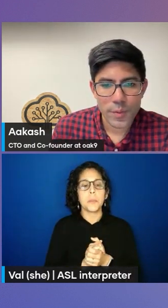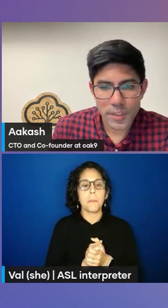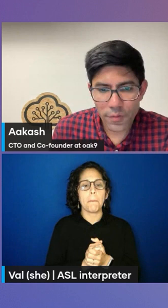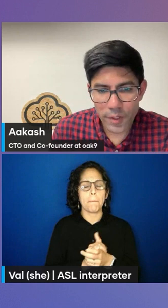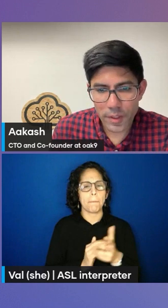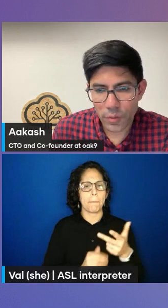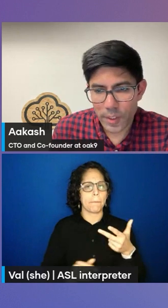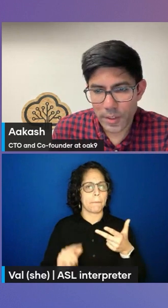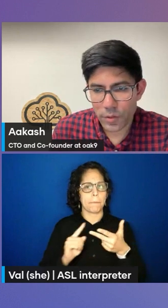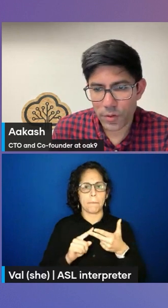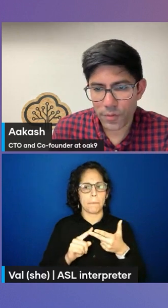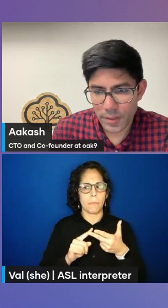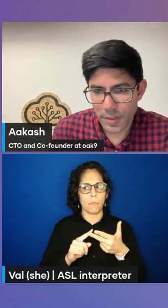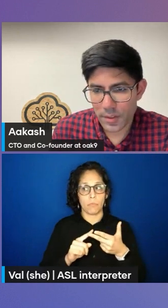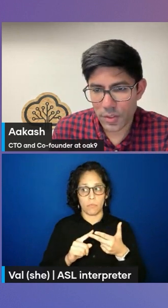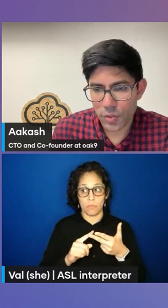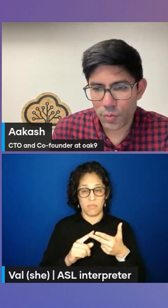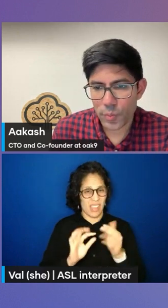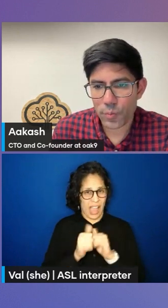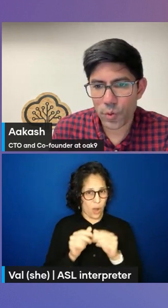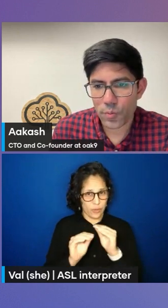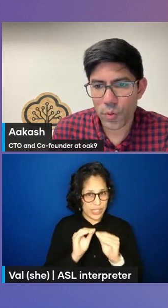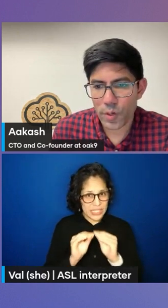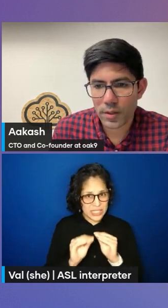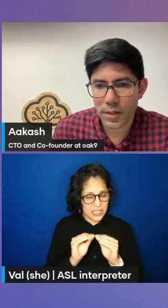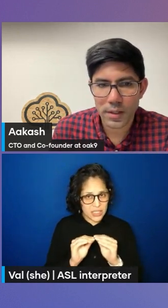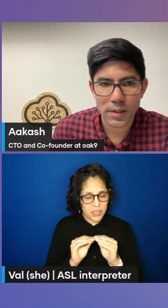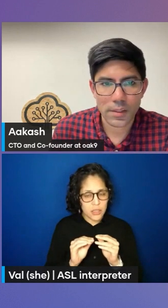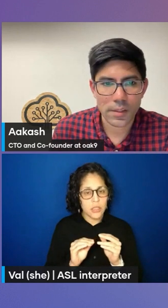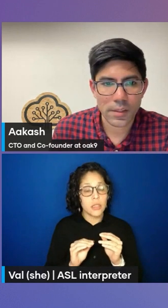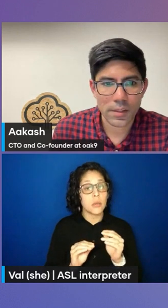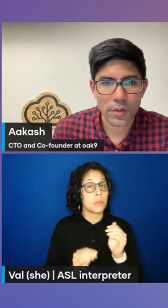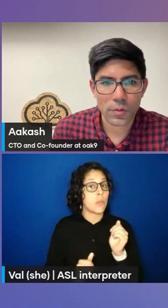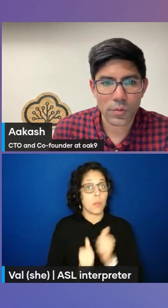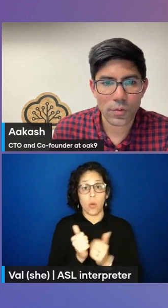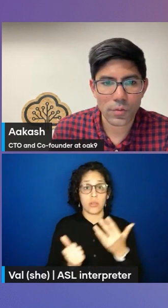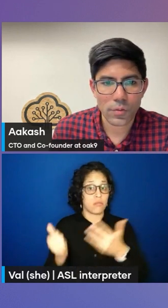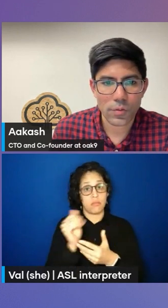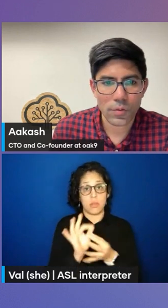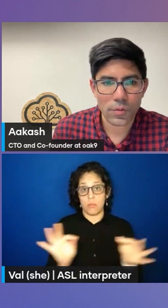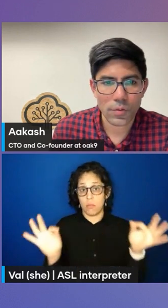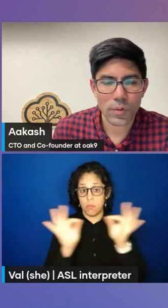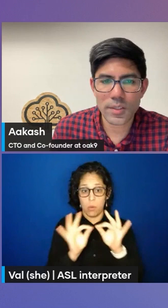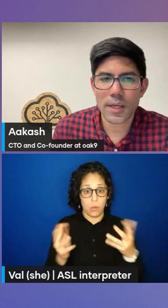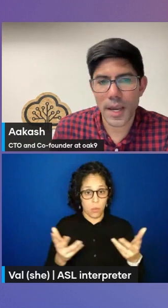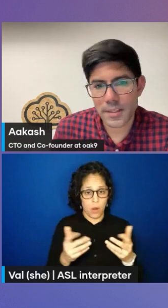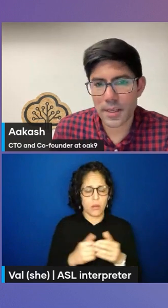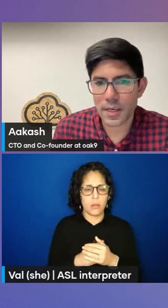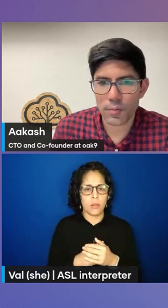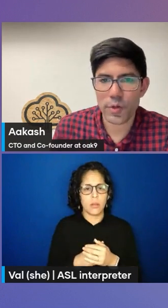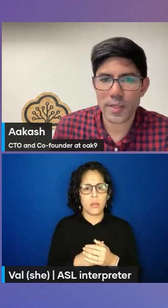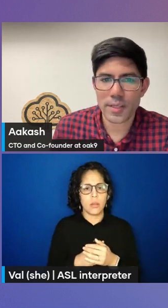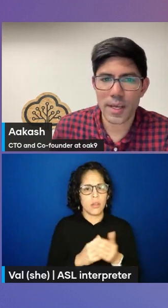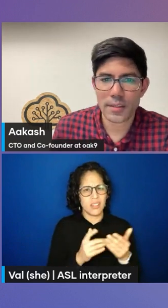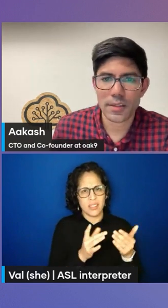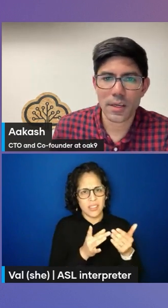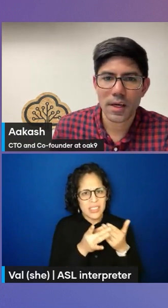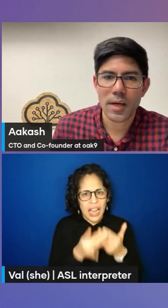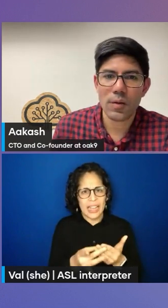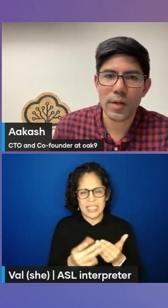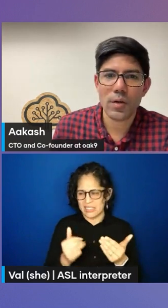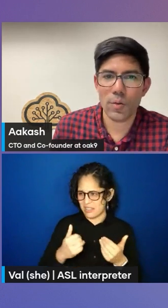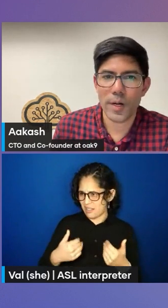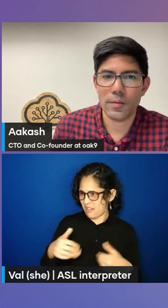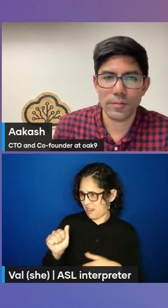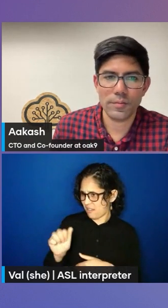what specifically do we need to do to fix this issue? But more importantly, what is the guidance that AWS has on